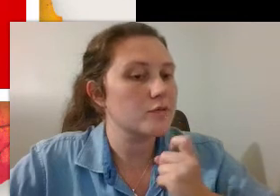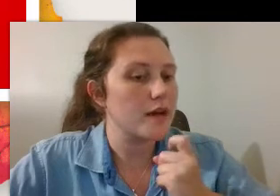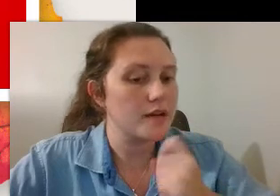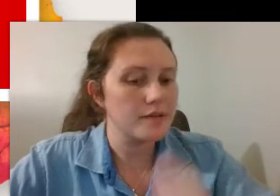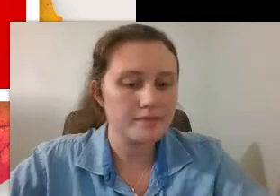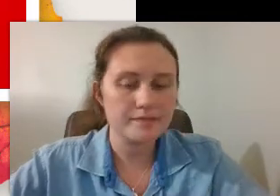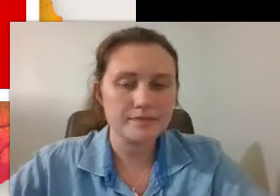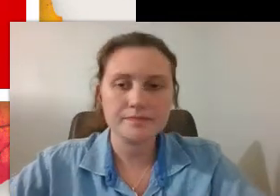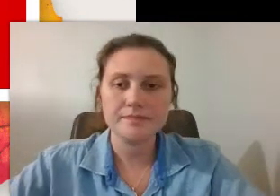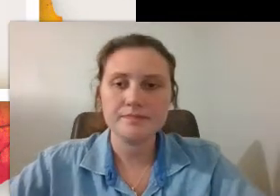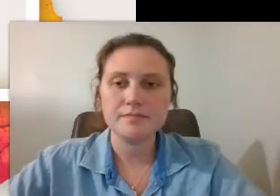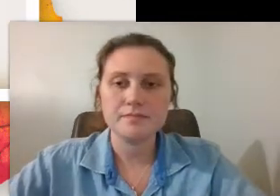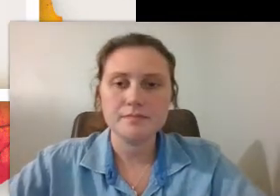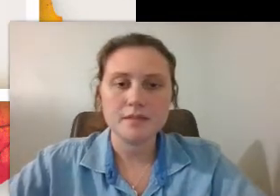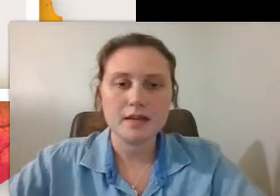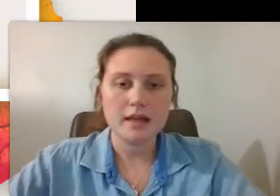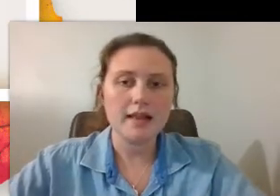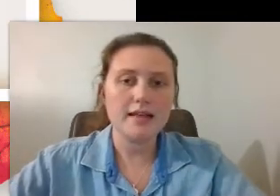chin. Red.